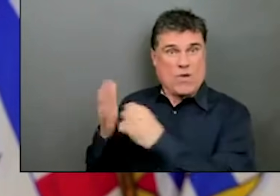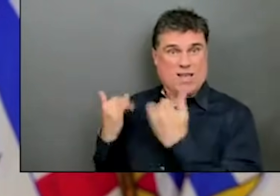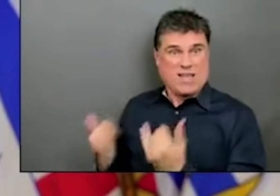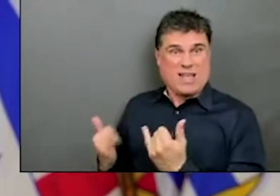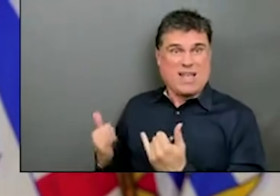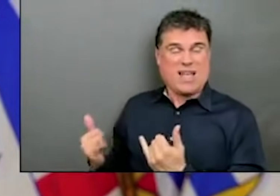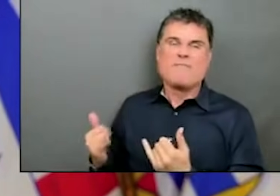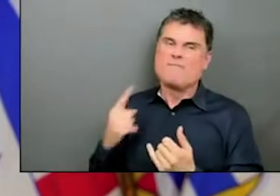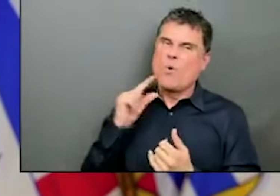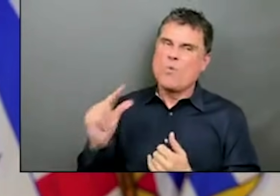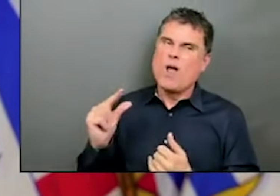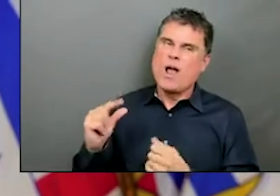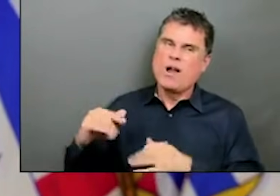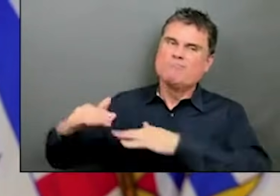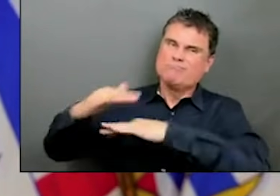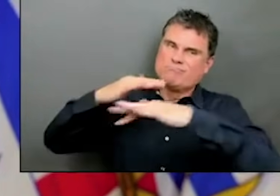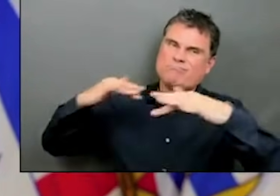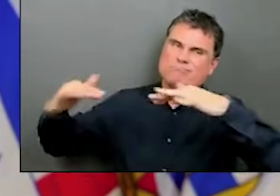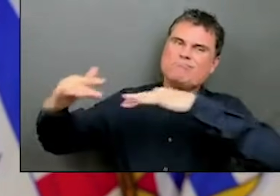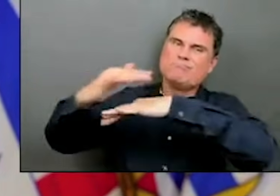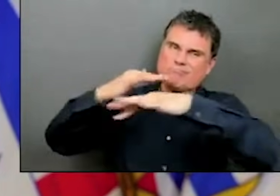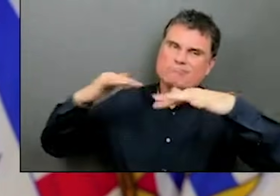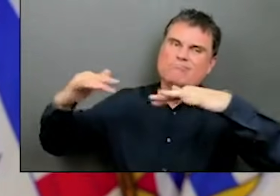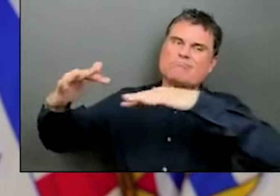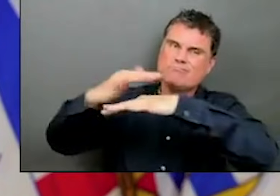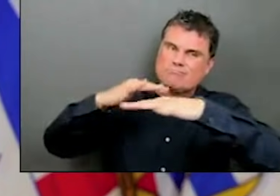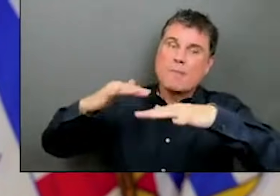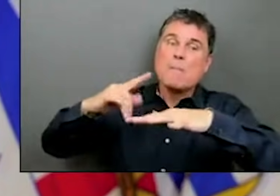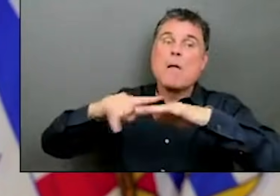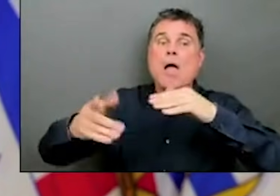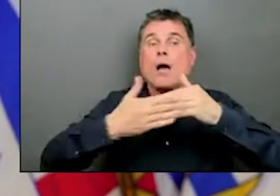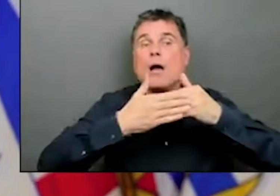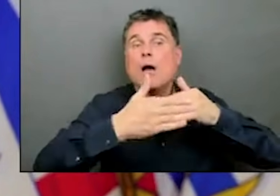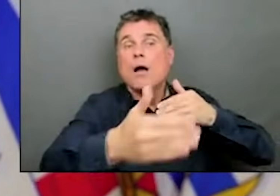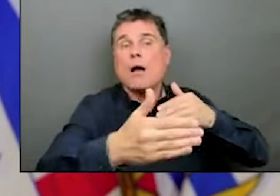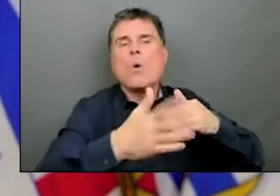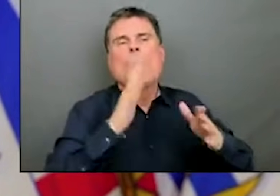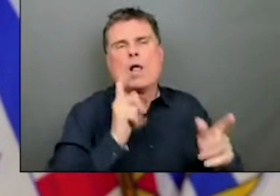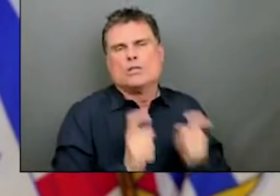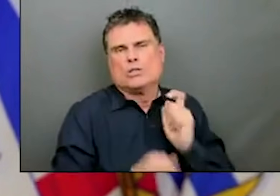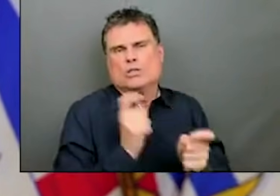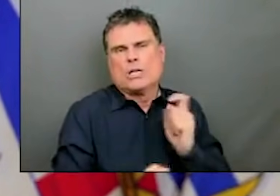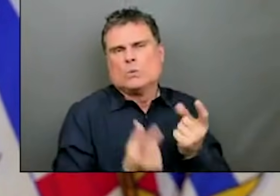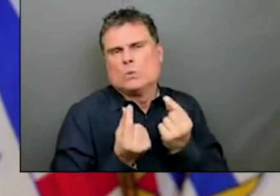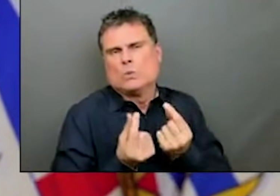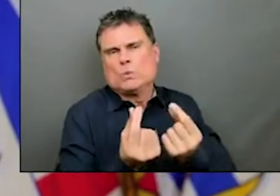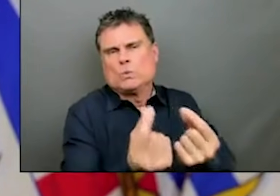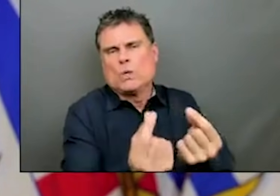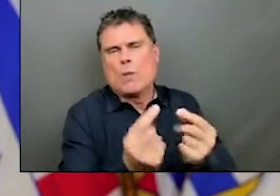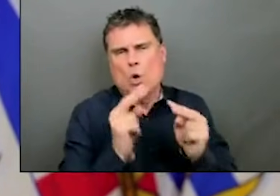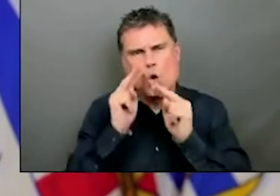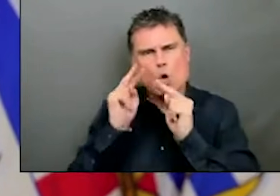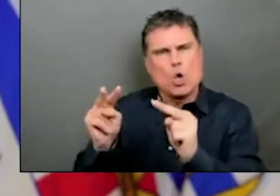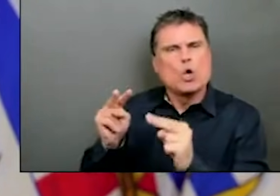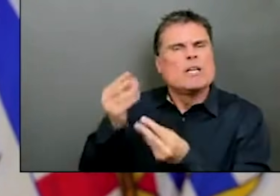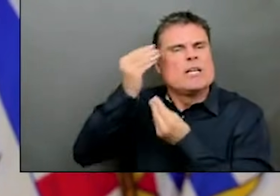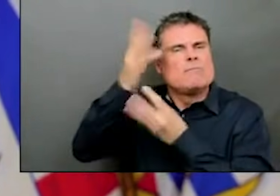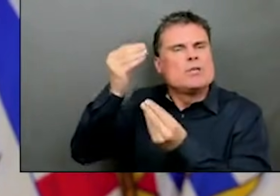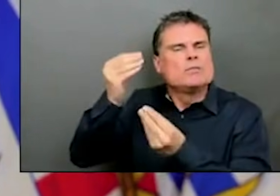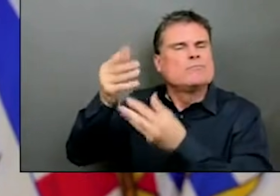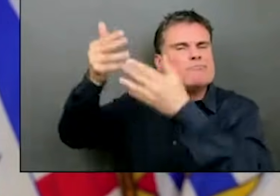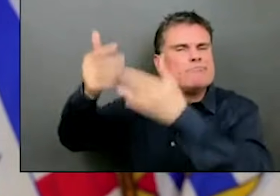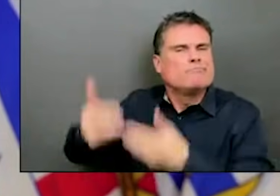and adapt as the program goes along over the next number of weeks and months. Lisa, do you have a follow-up?